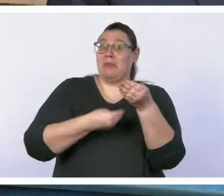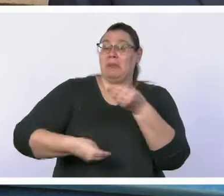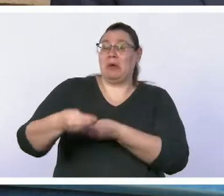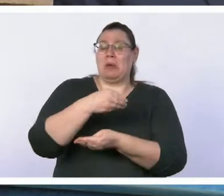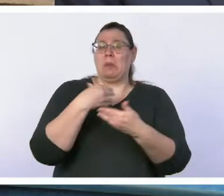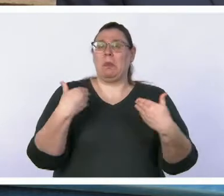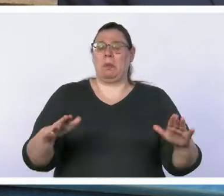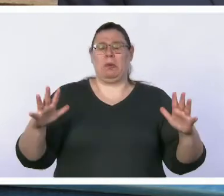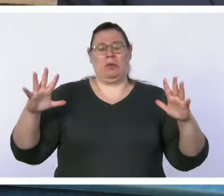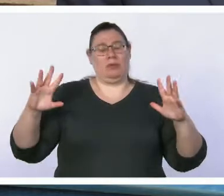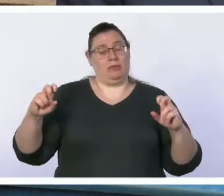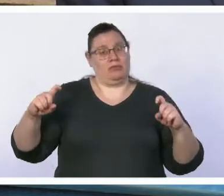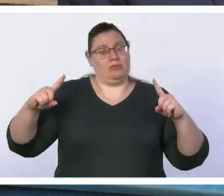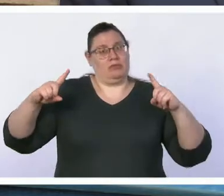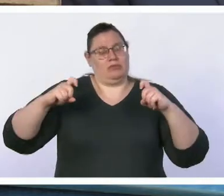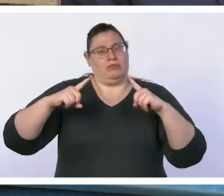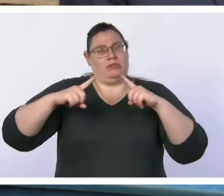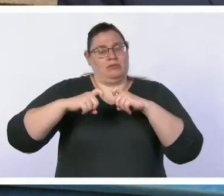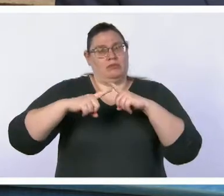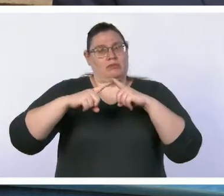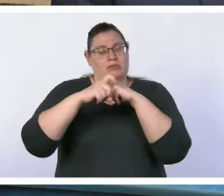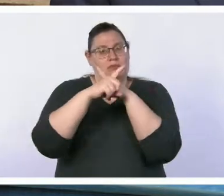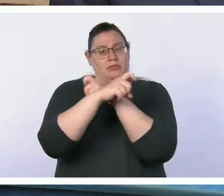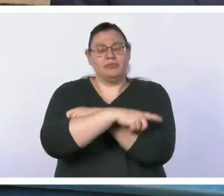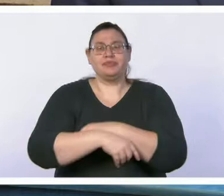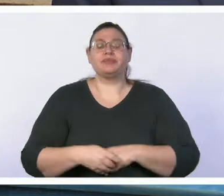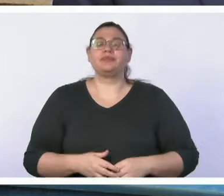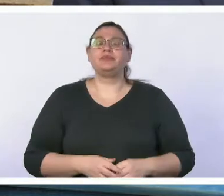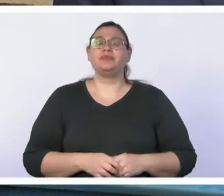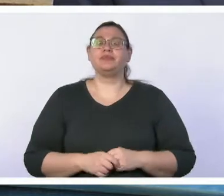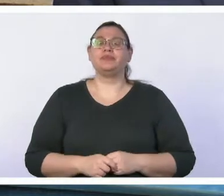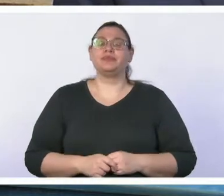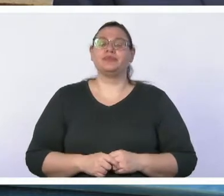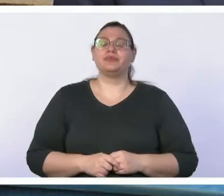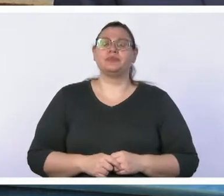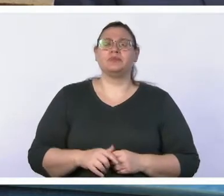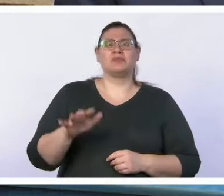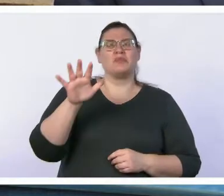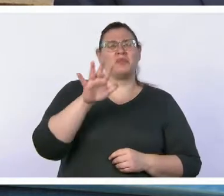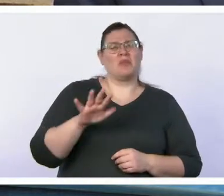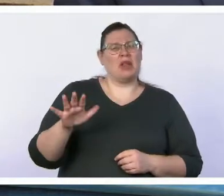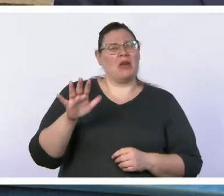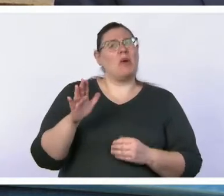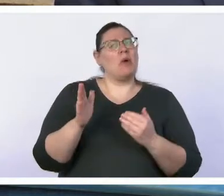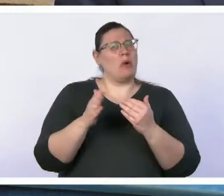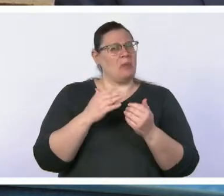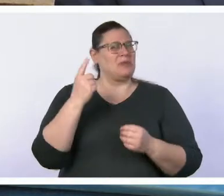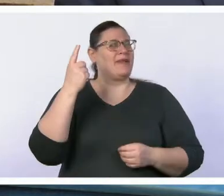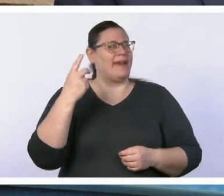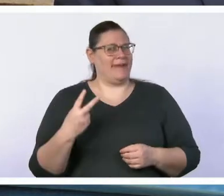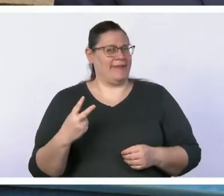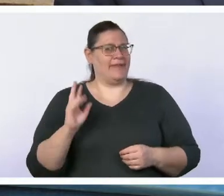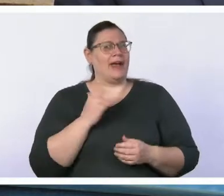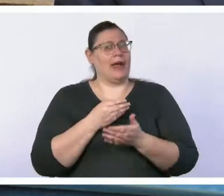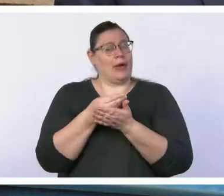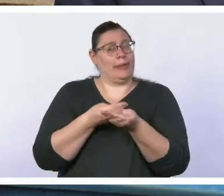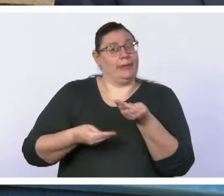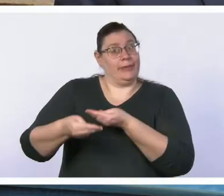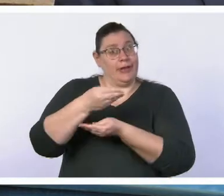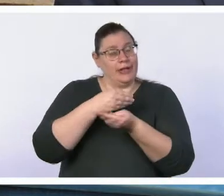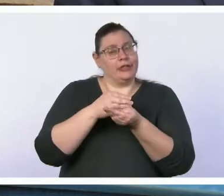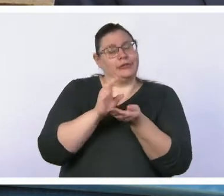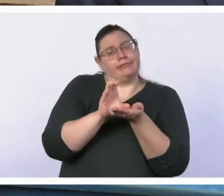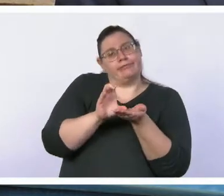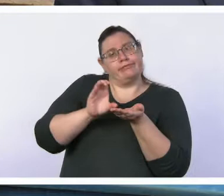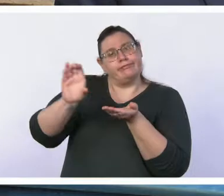exceptionally complex beast. Mm-hmm. And about almost half of our budget goes